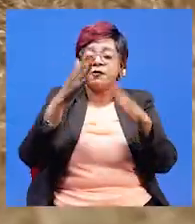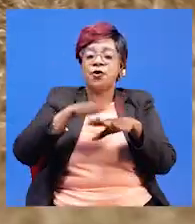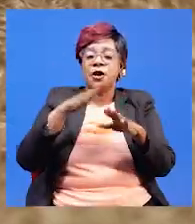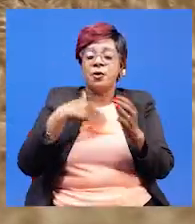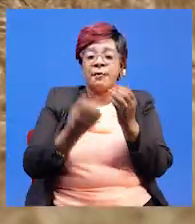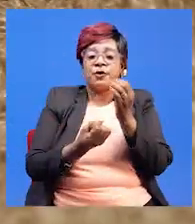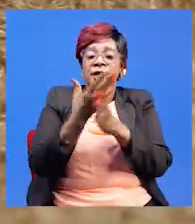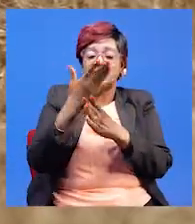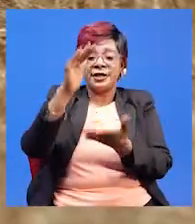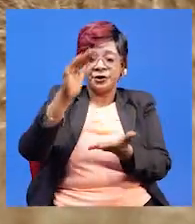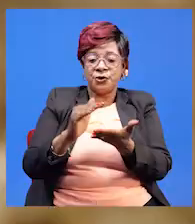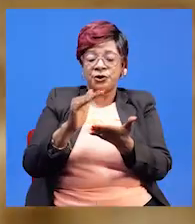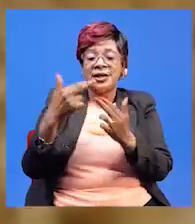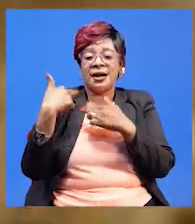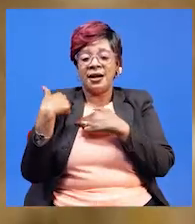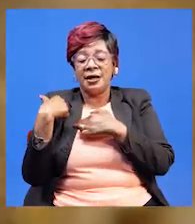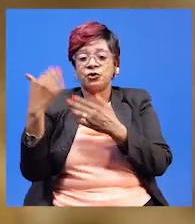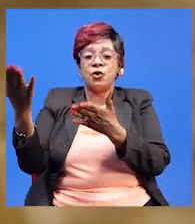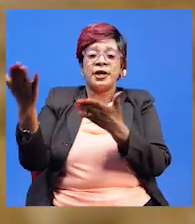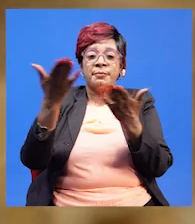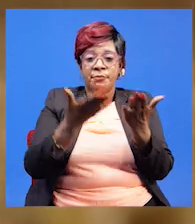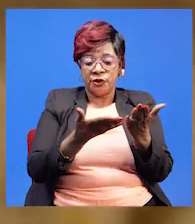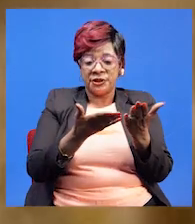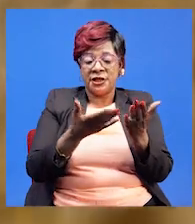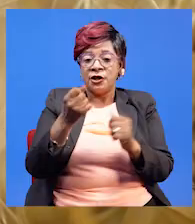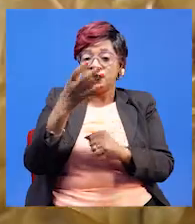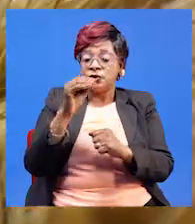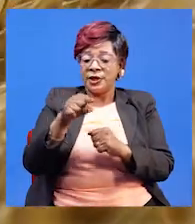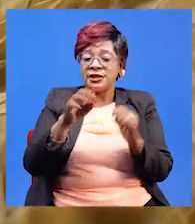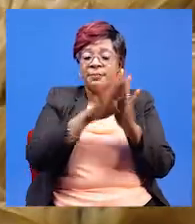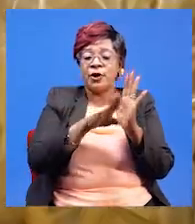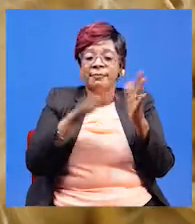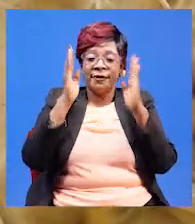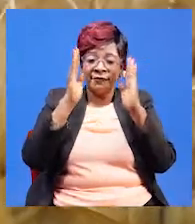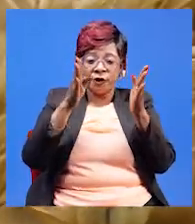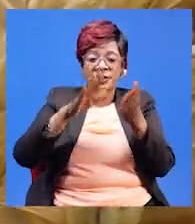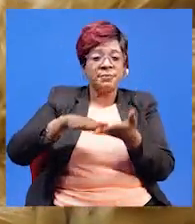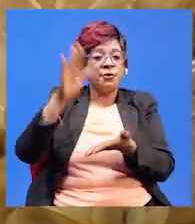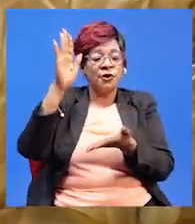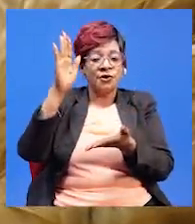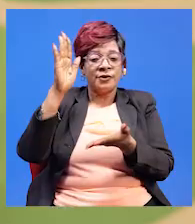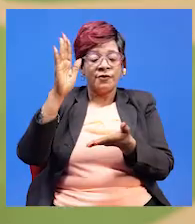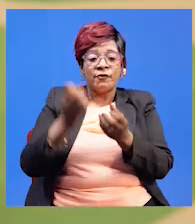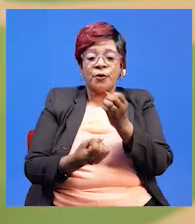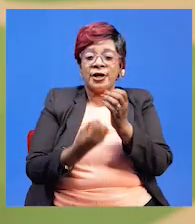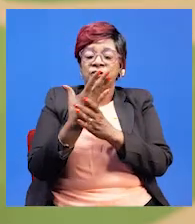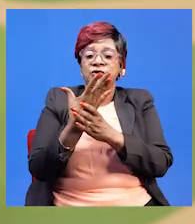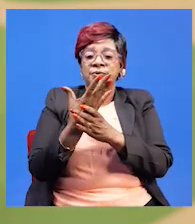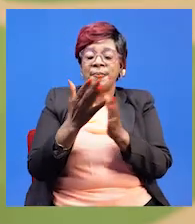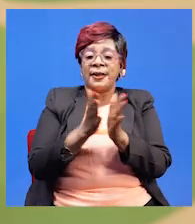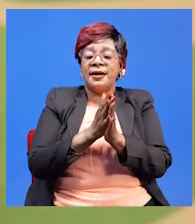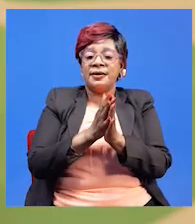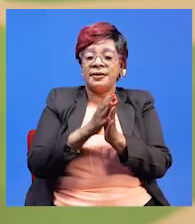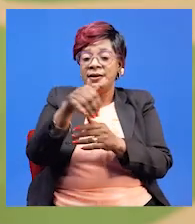production and reduce the reliance on imports, and therefore this program focuses more in terms of production